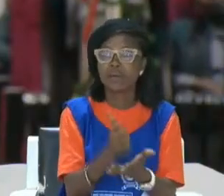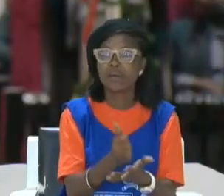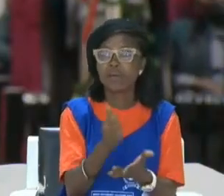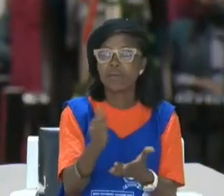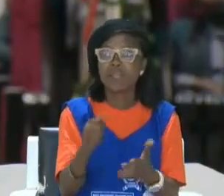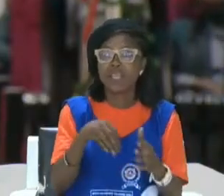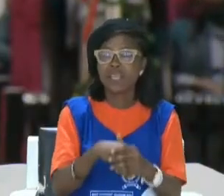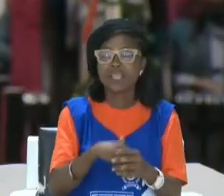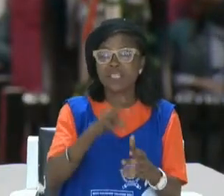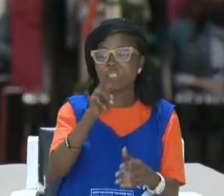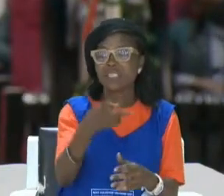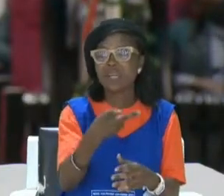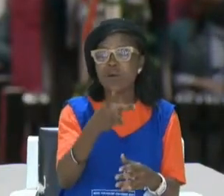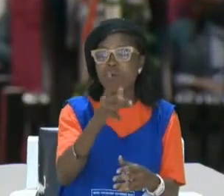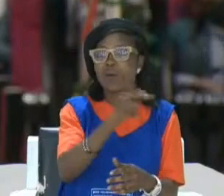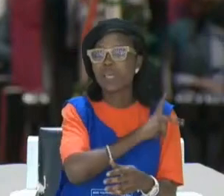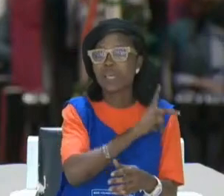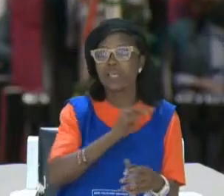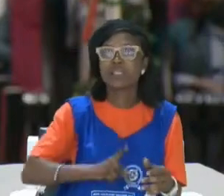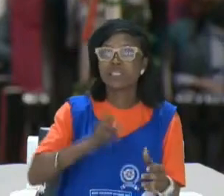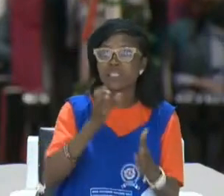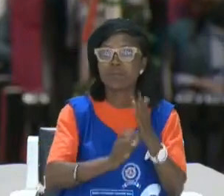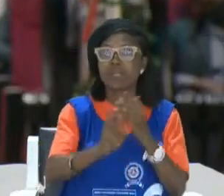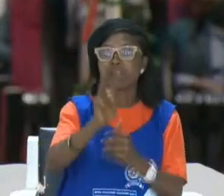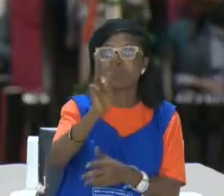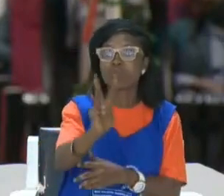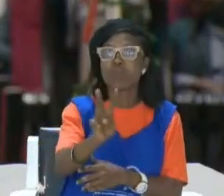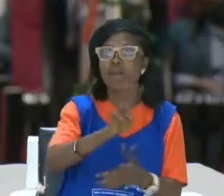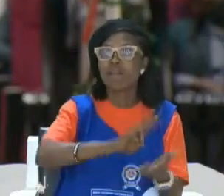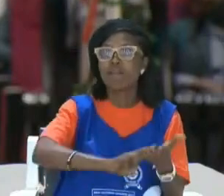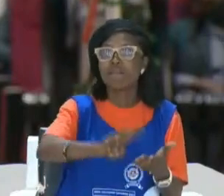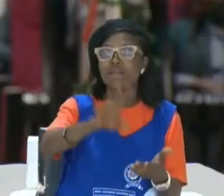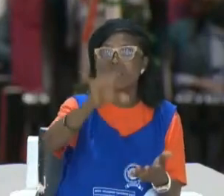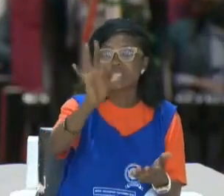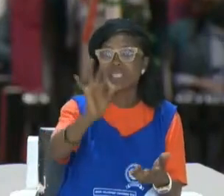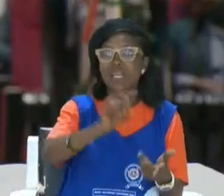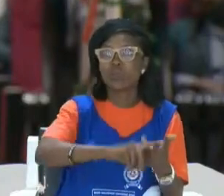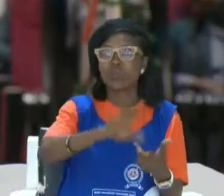In 2 Kings chapter 2, verse 9 to 15,